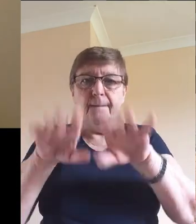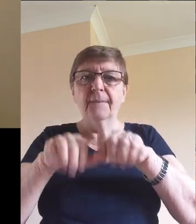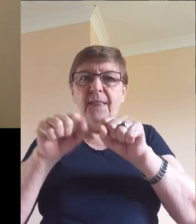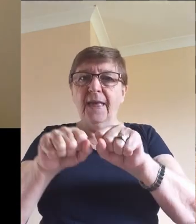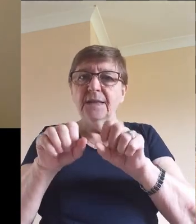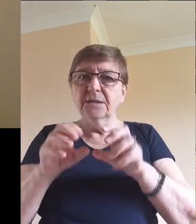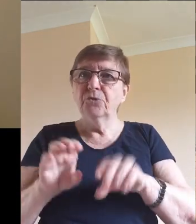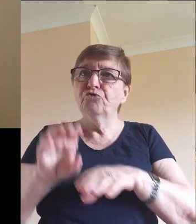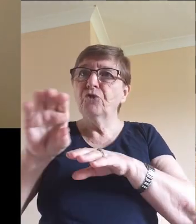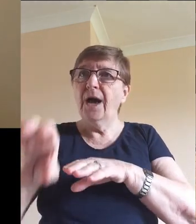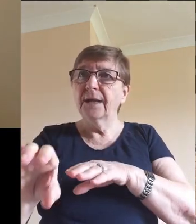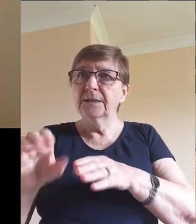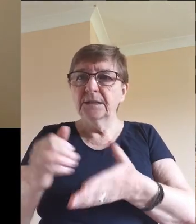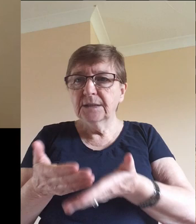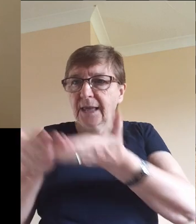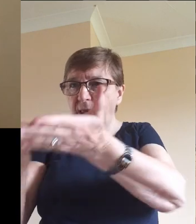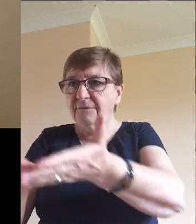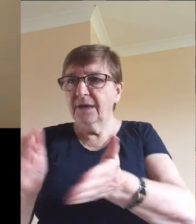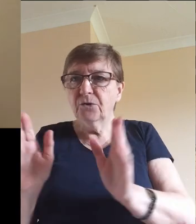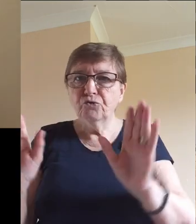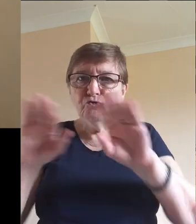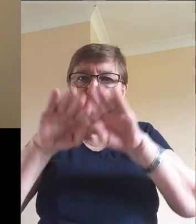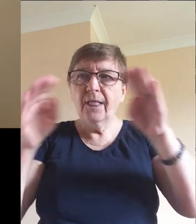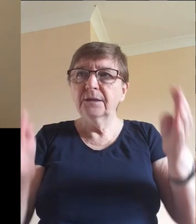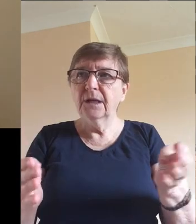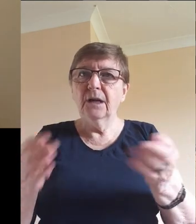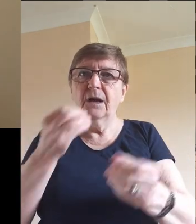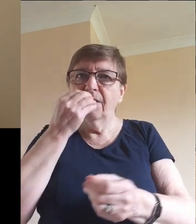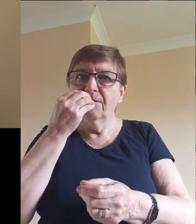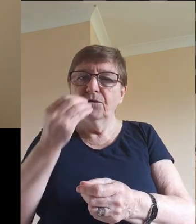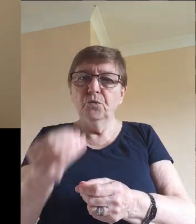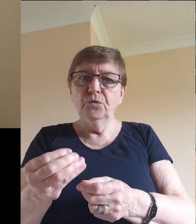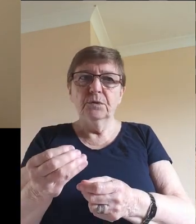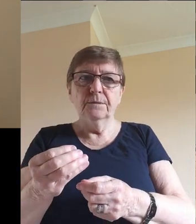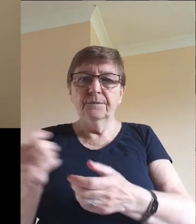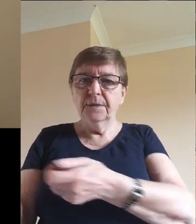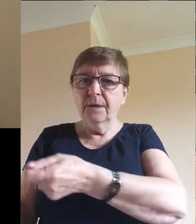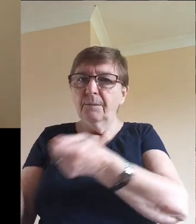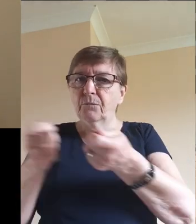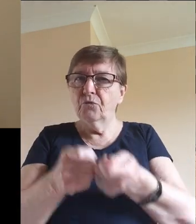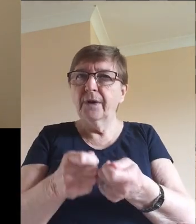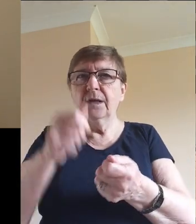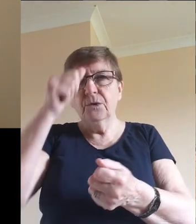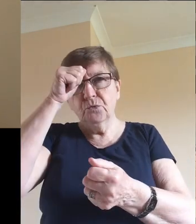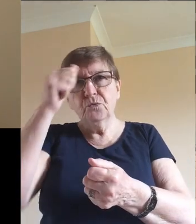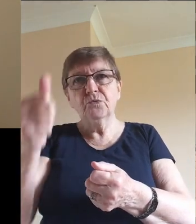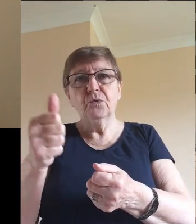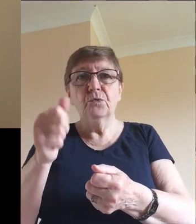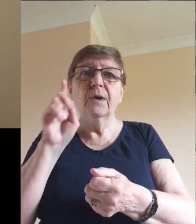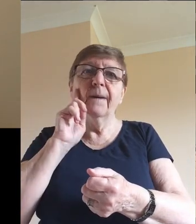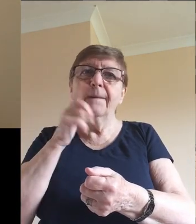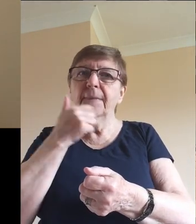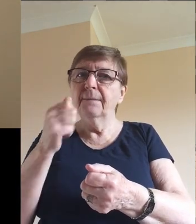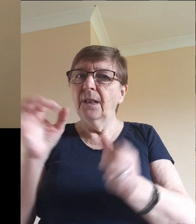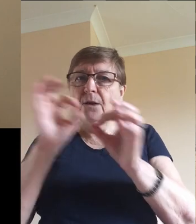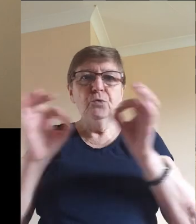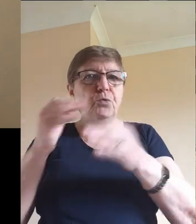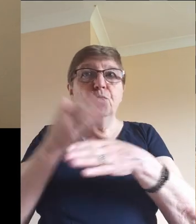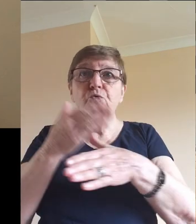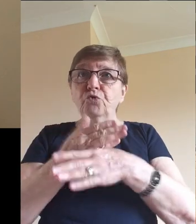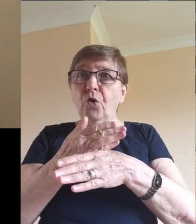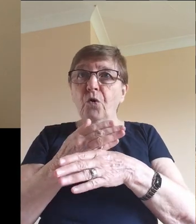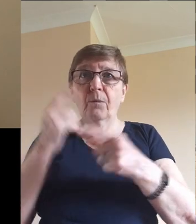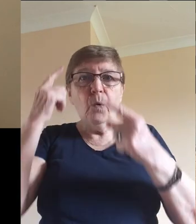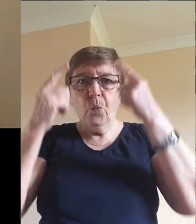time. Bring reassurance to those who have no job or are worried about losing their job because of the situation the country